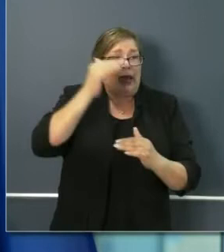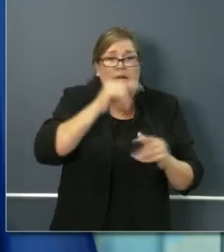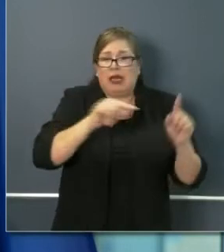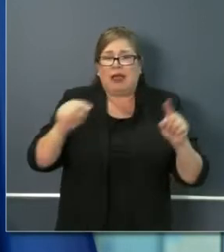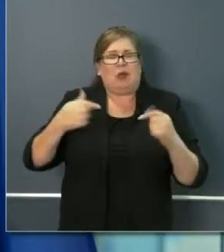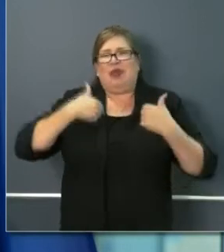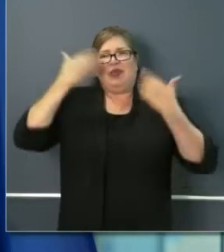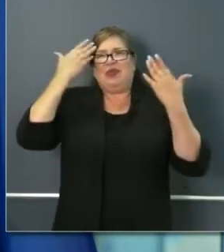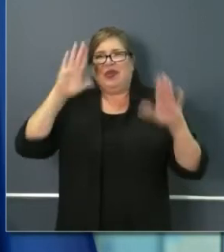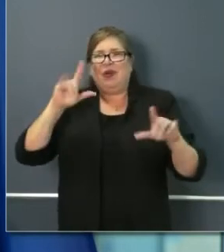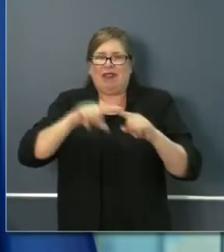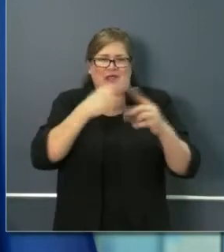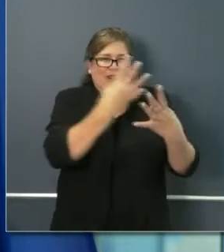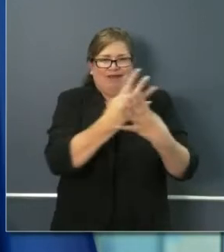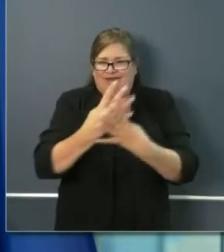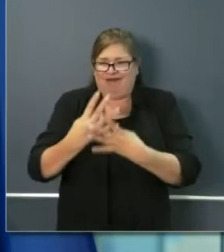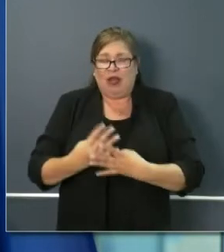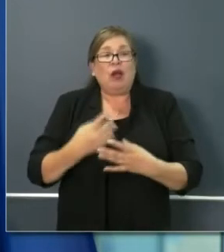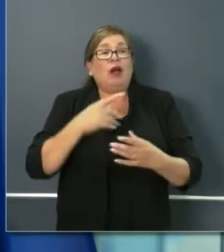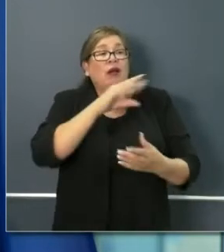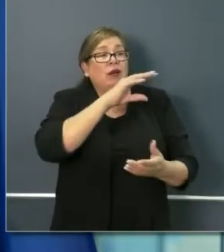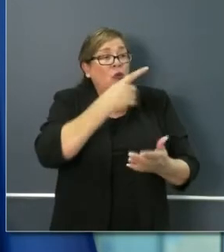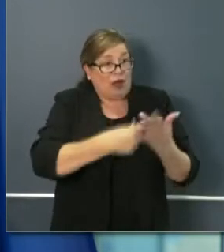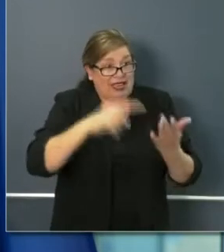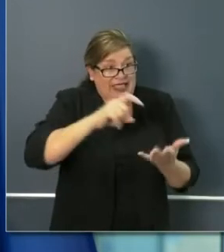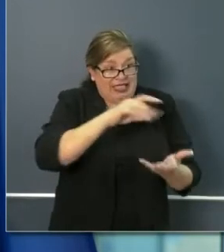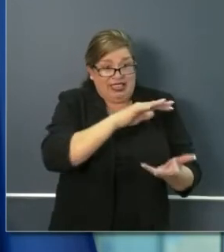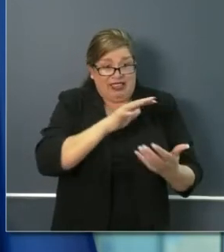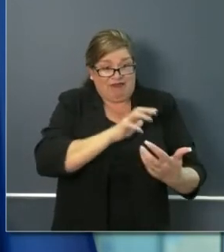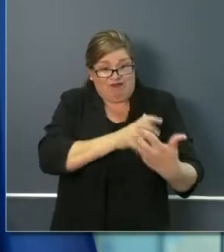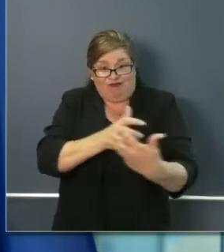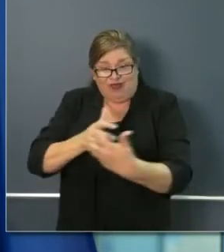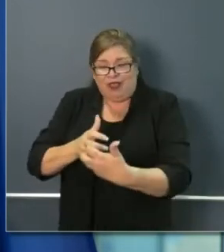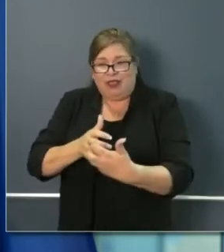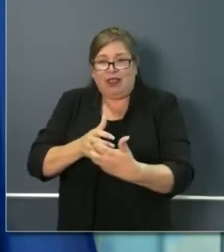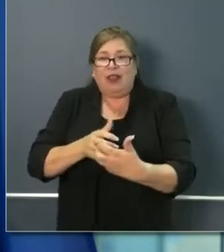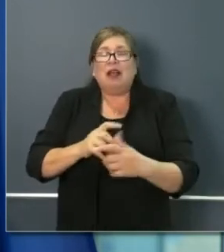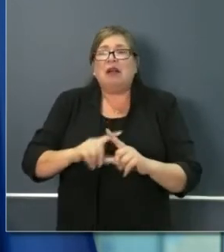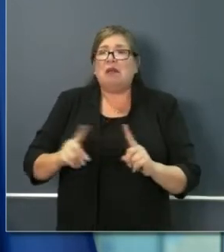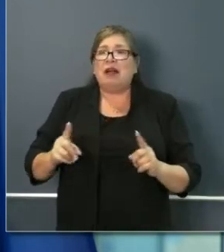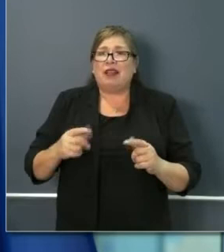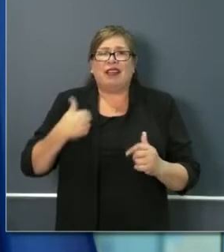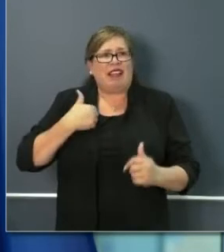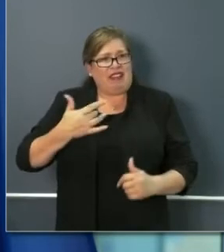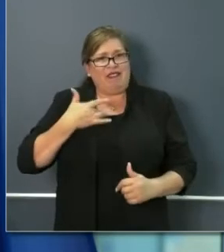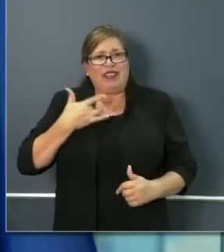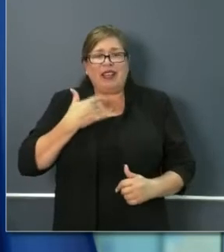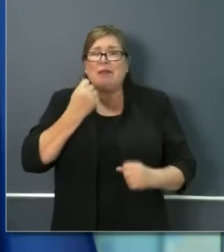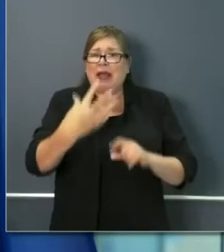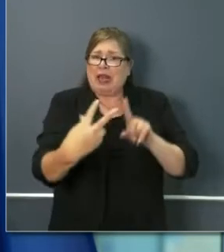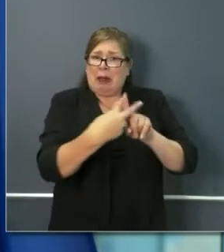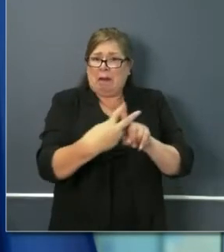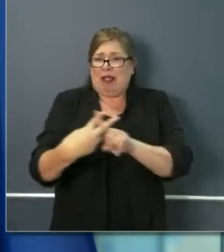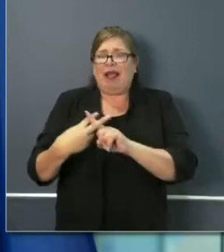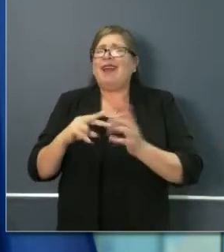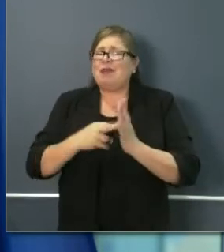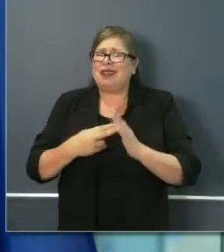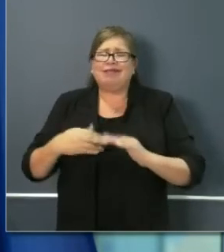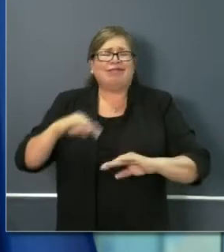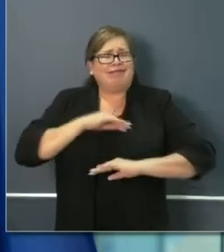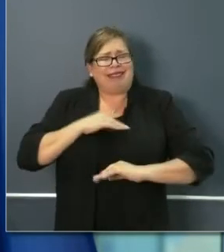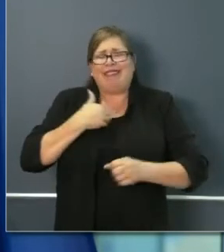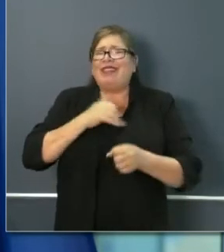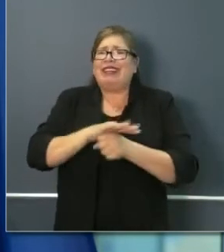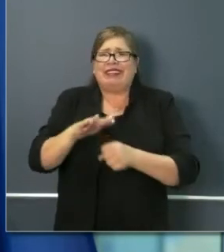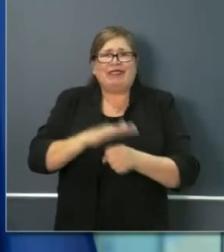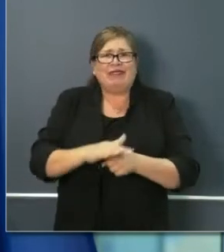I've seen the last few days, that we can meet this moment domestically within the state. And to the extent we have capacity beyond that, we're